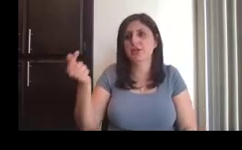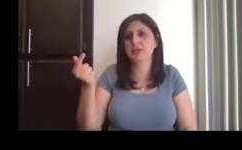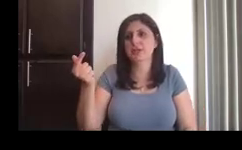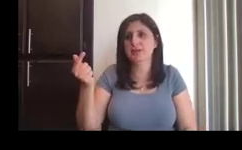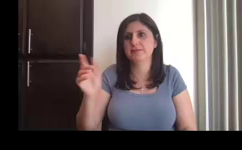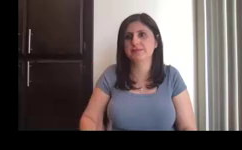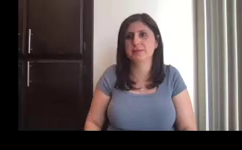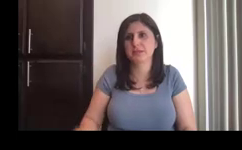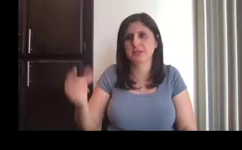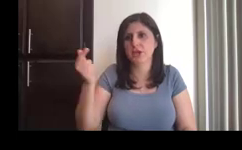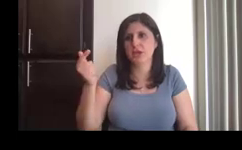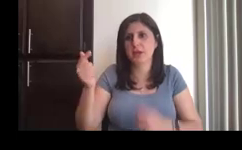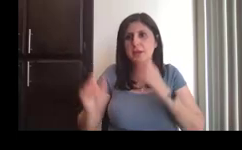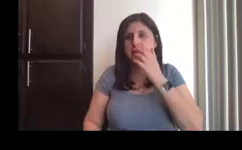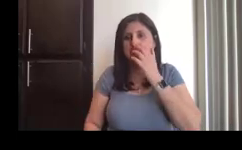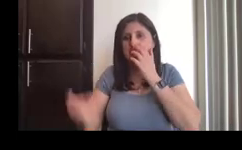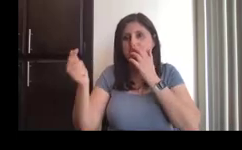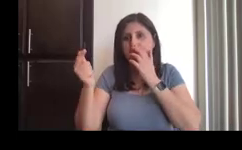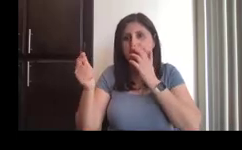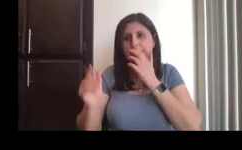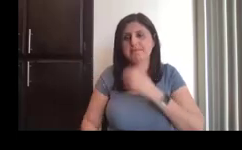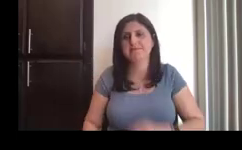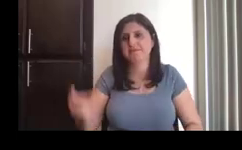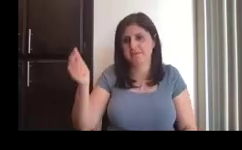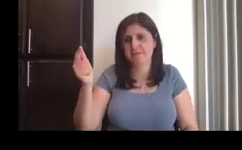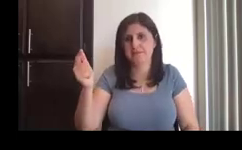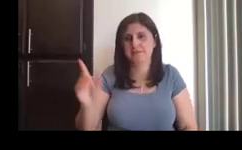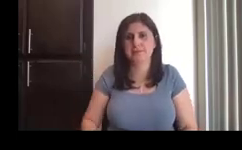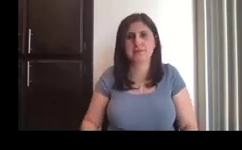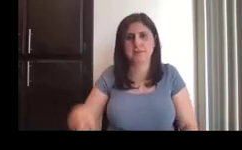dog, you know this one? Dog.